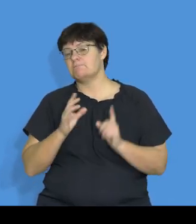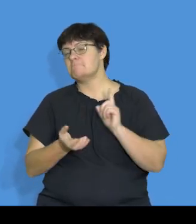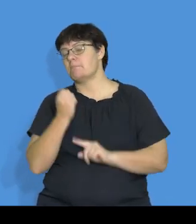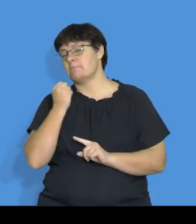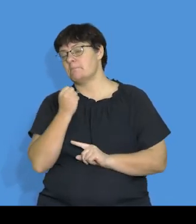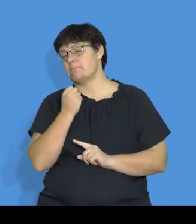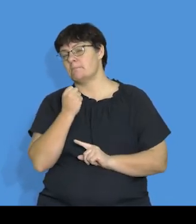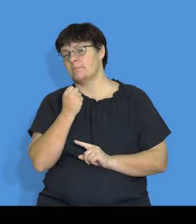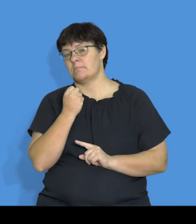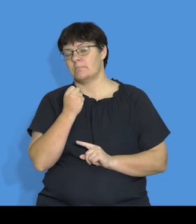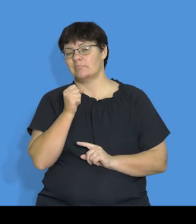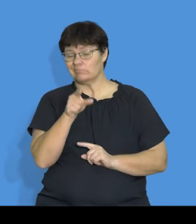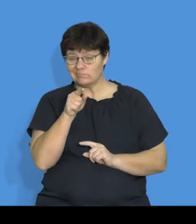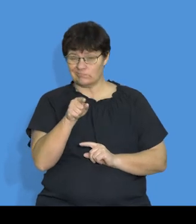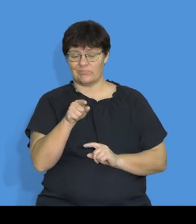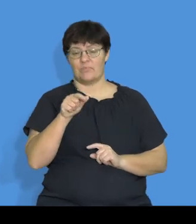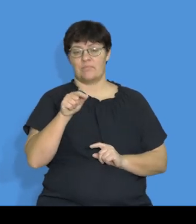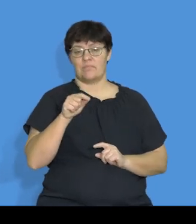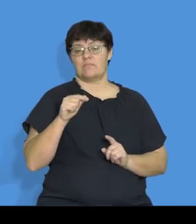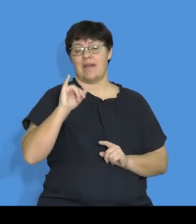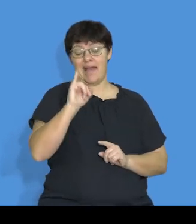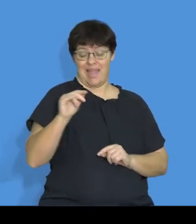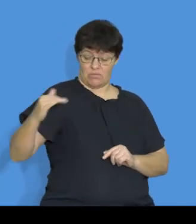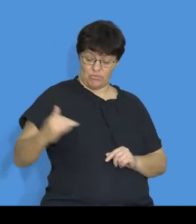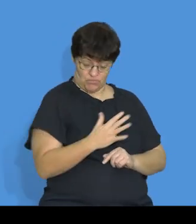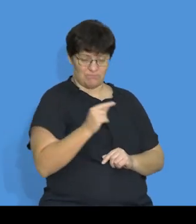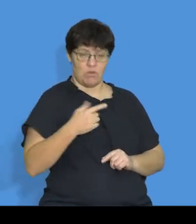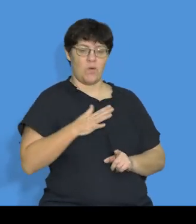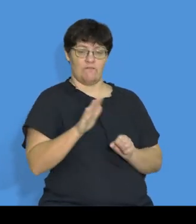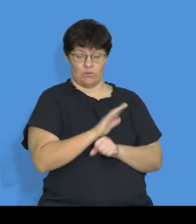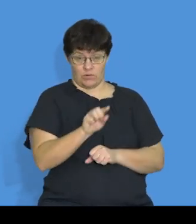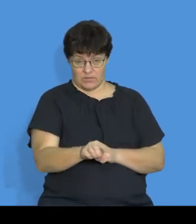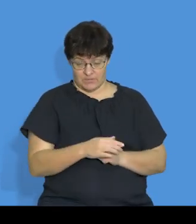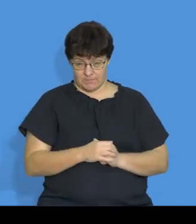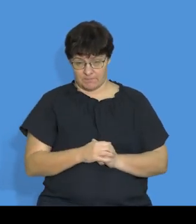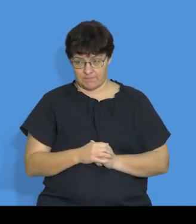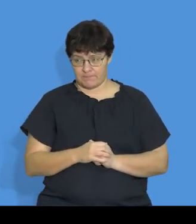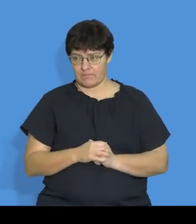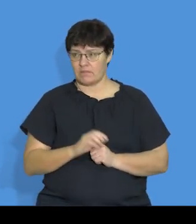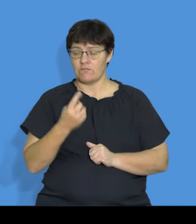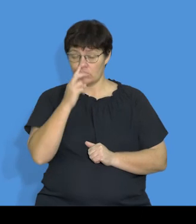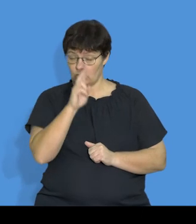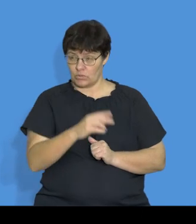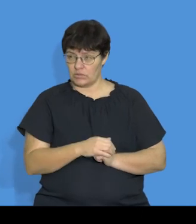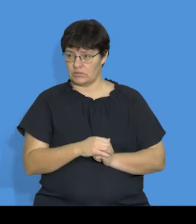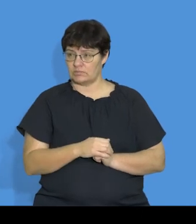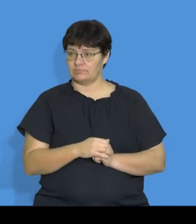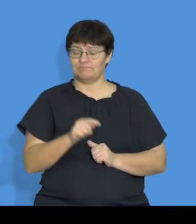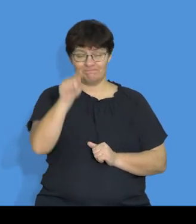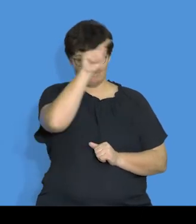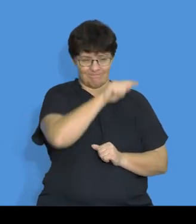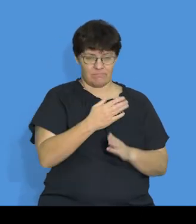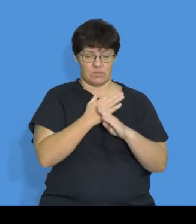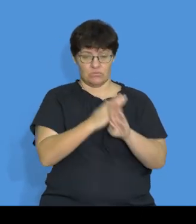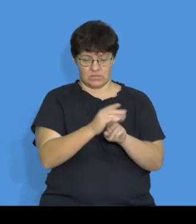that current. All right? Now, first of all, we need to look at the effective resistance of this